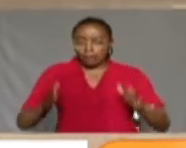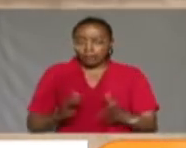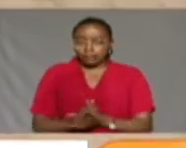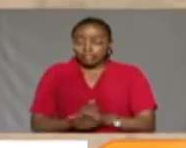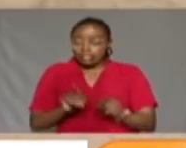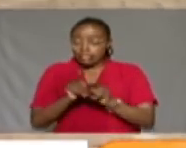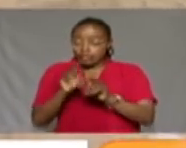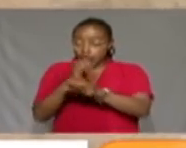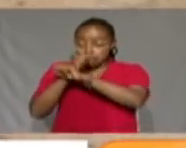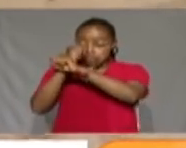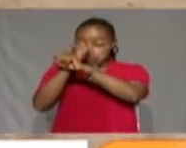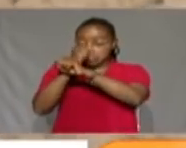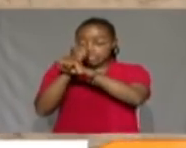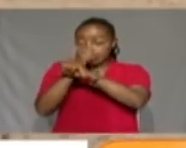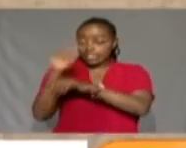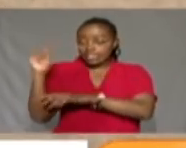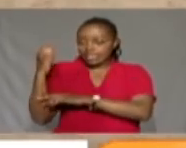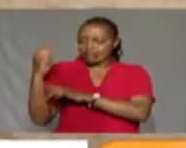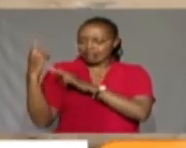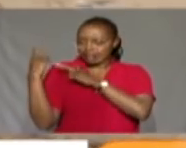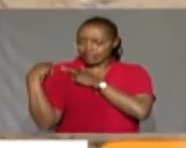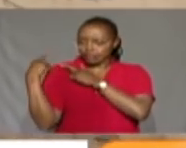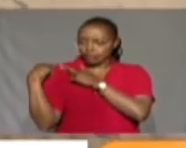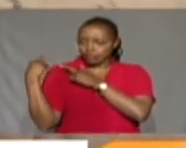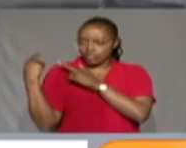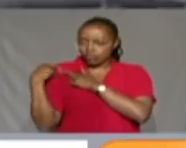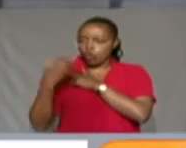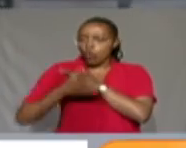charged with protecting Kenya's territorial waters.